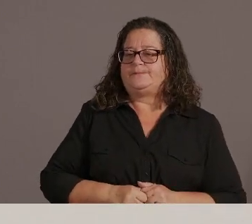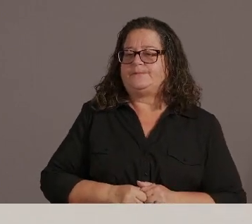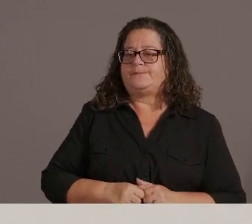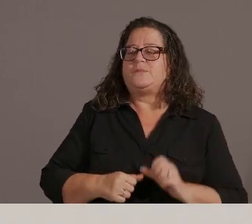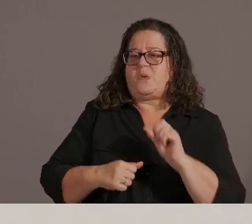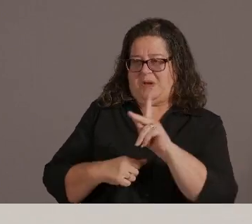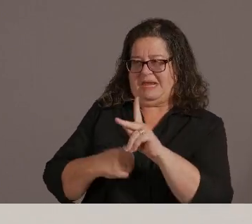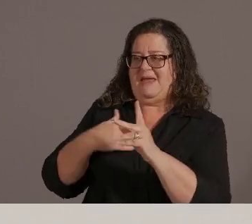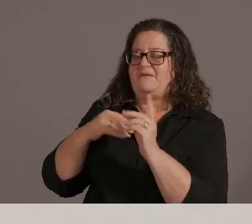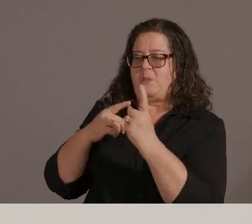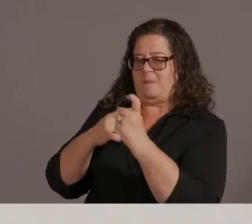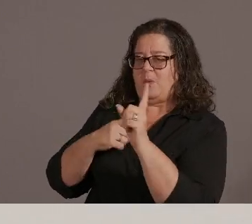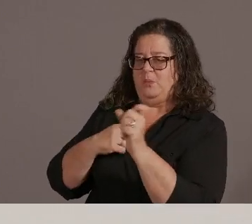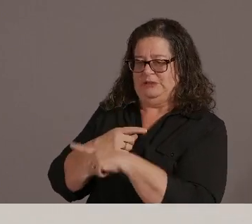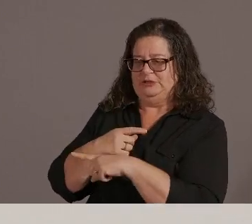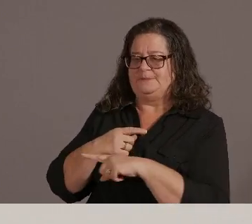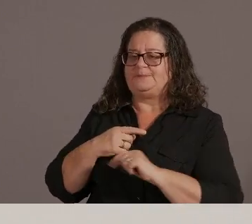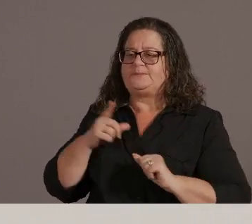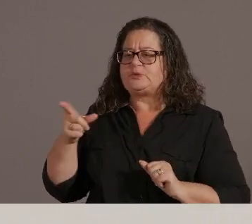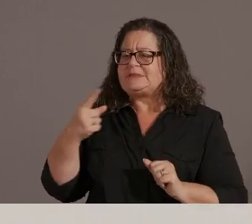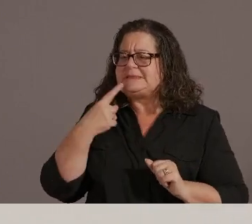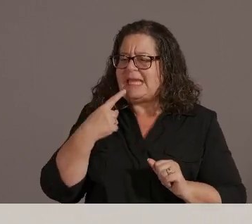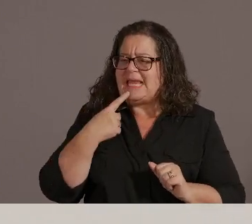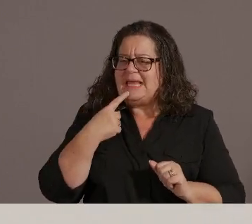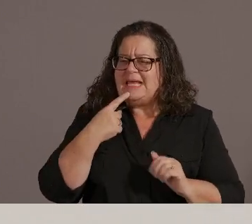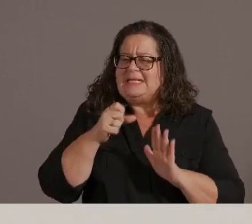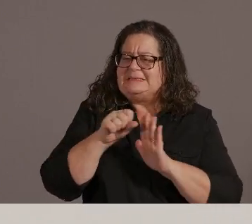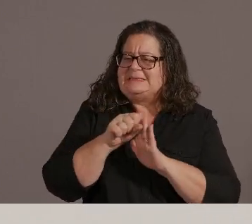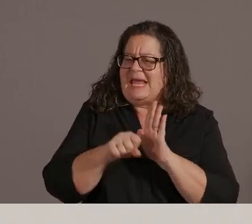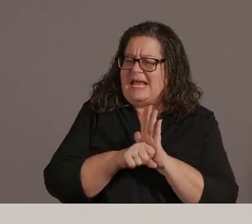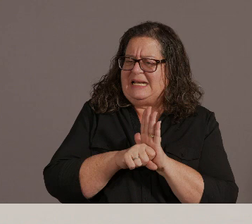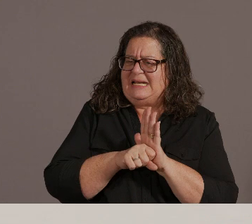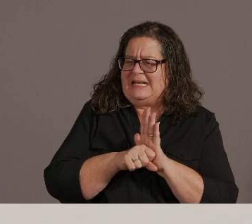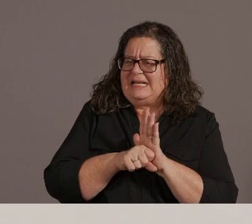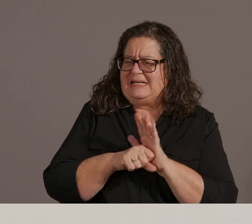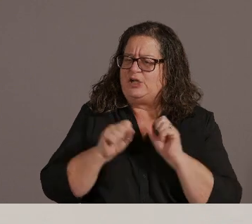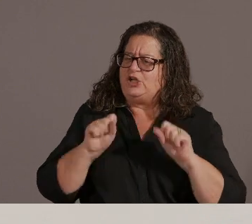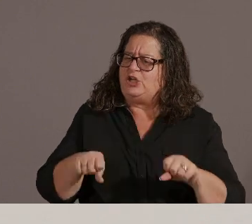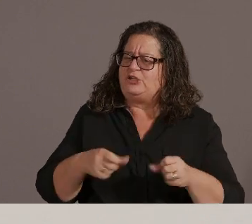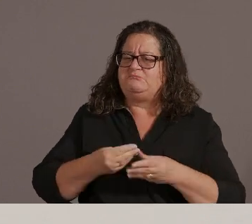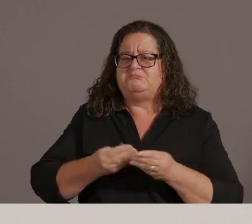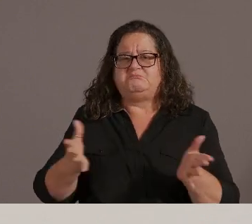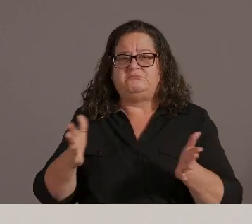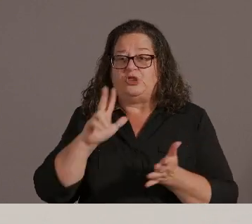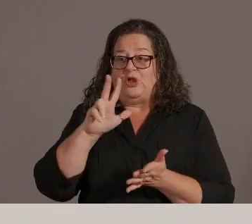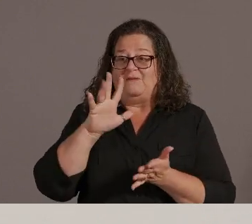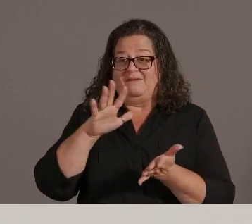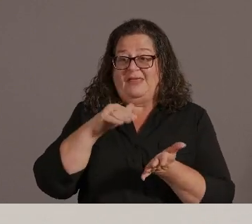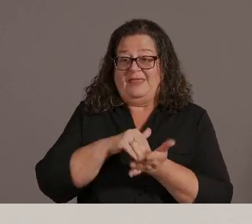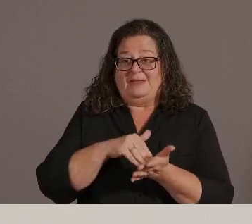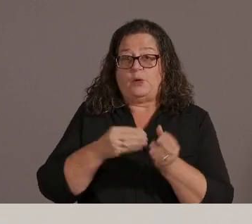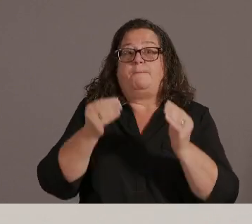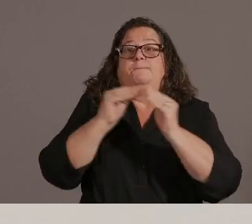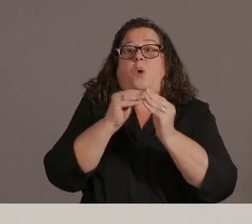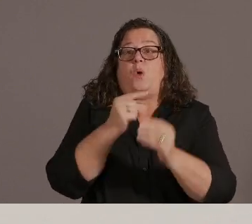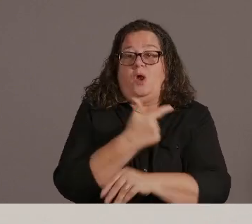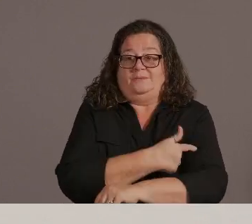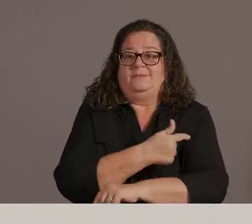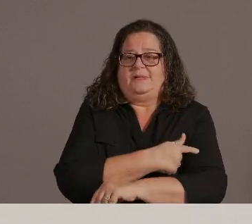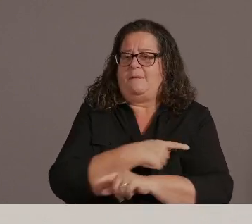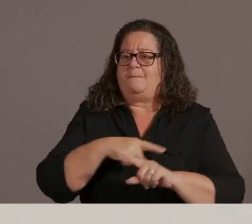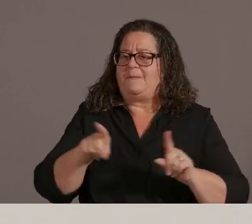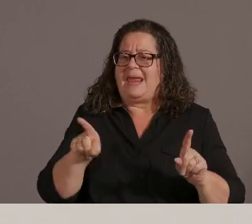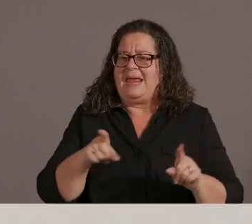35,000 doses if there was more vaccine, and that increases to like 66,000 doses per